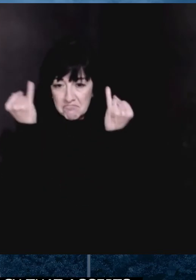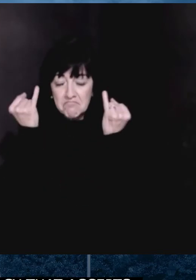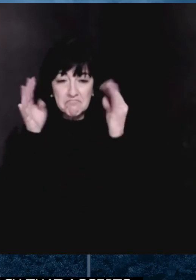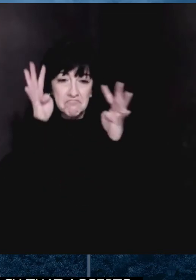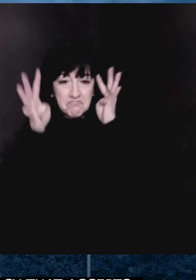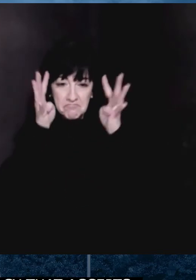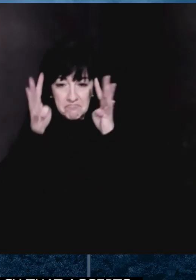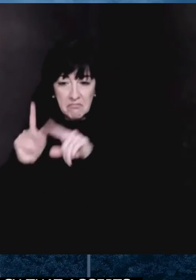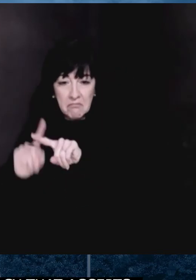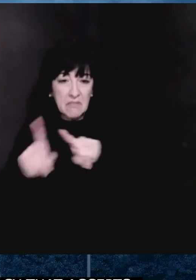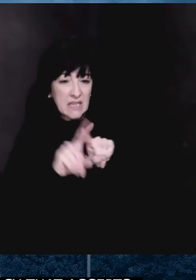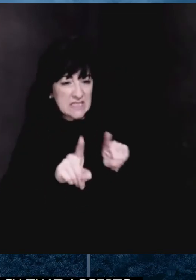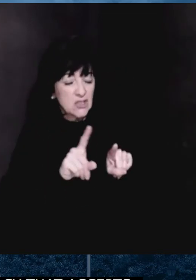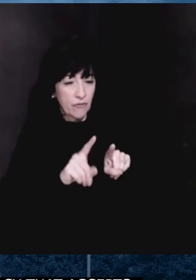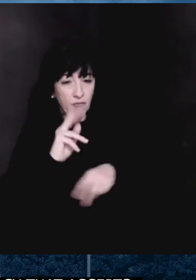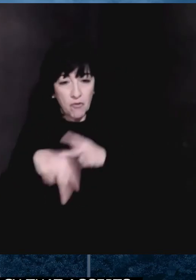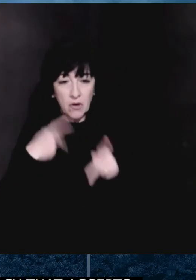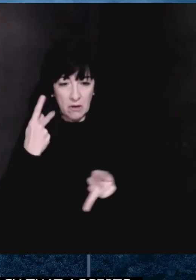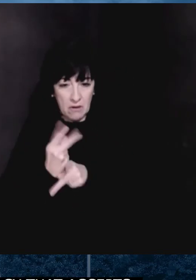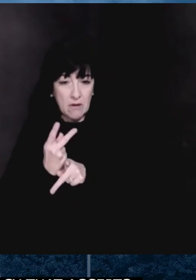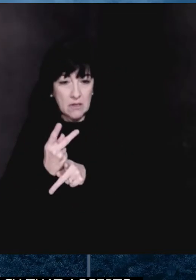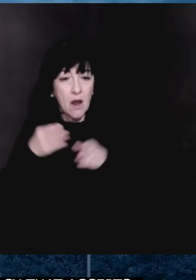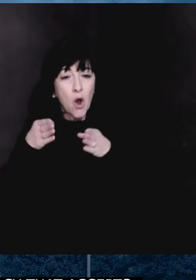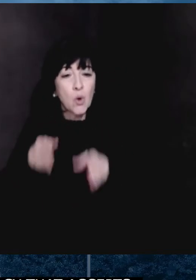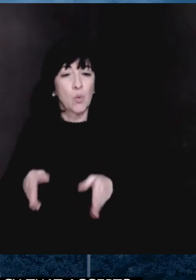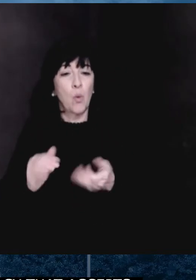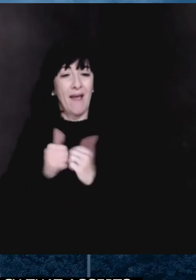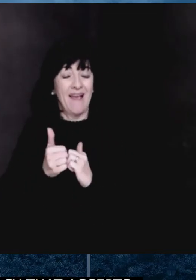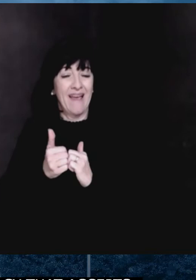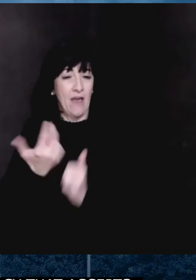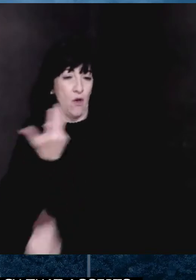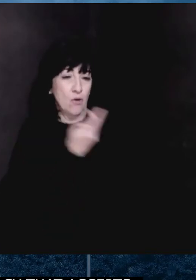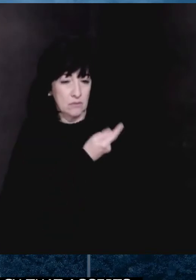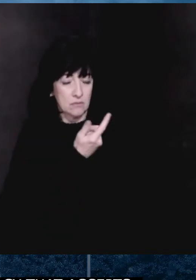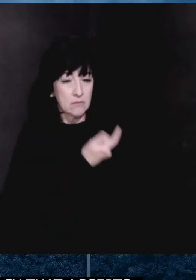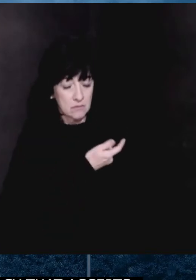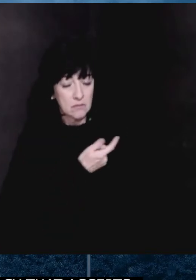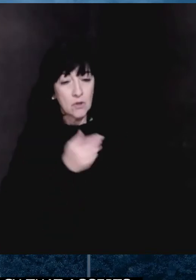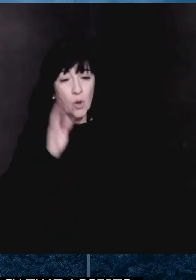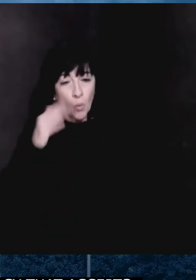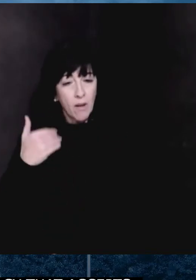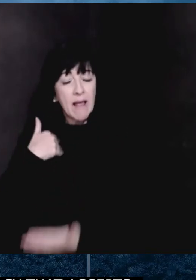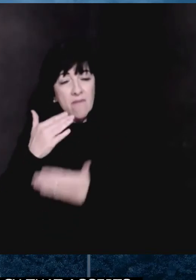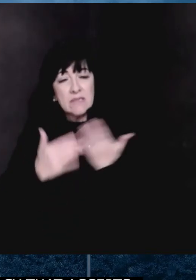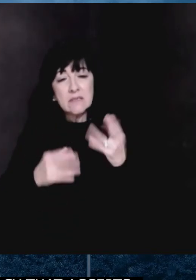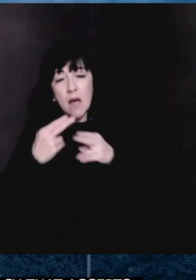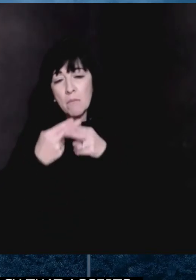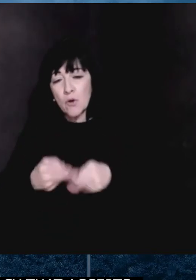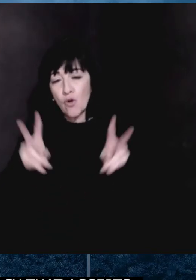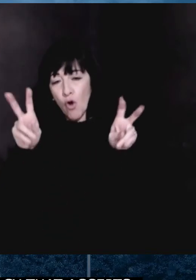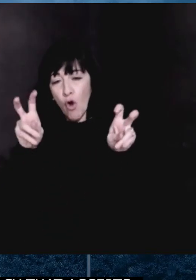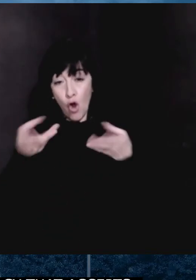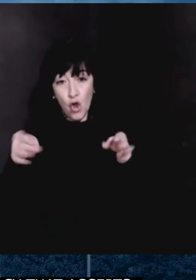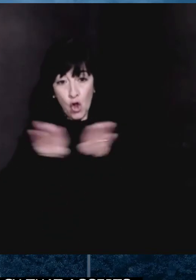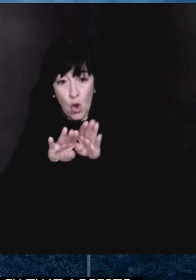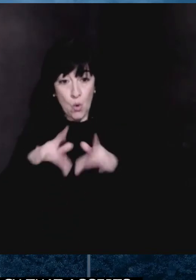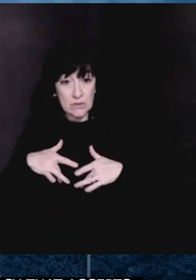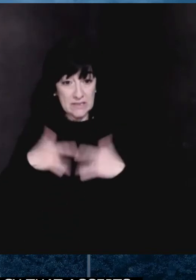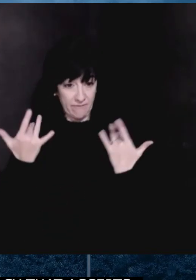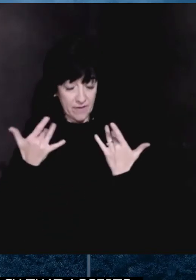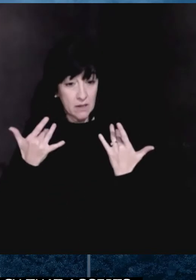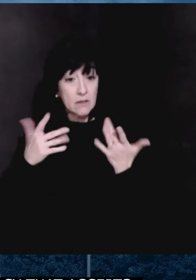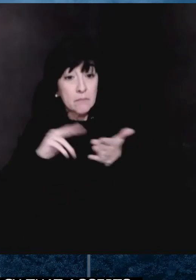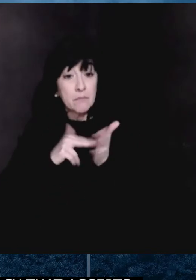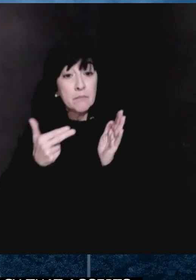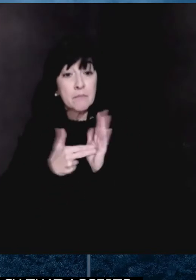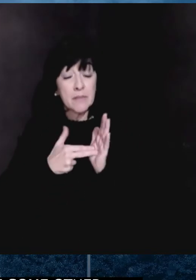some events, closed pods, we call them, but closed events where, for example, one type